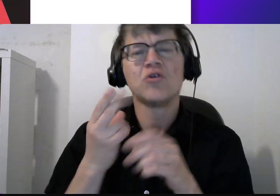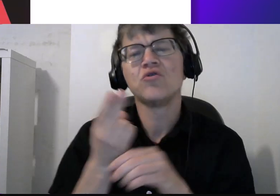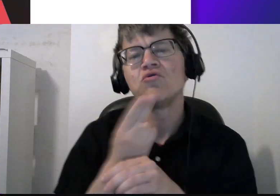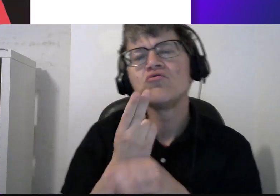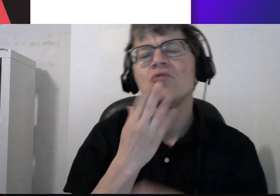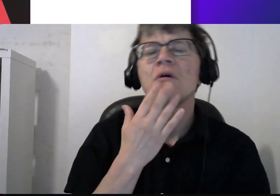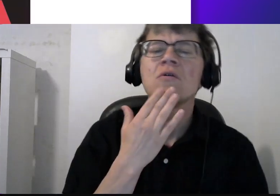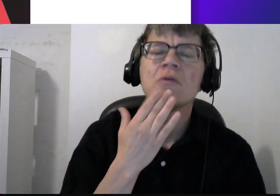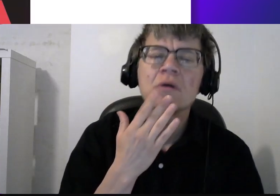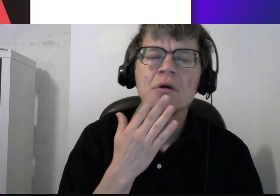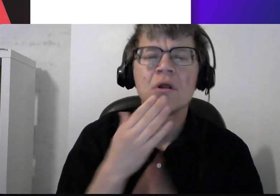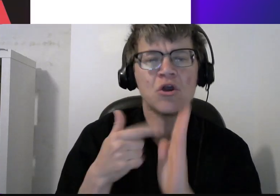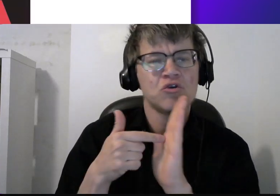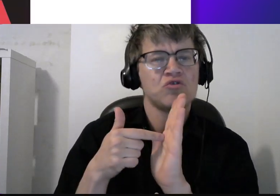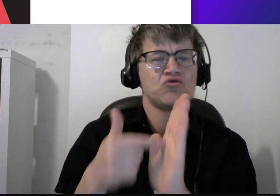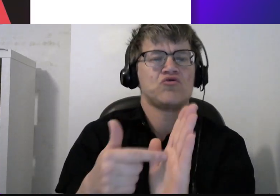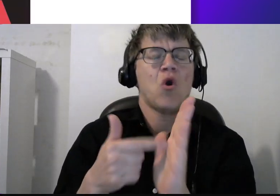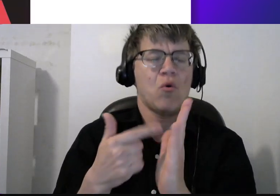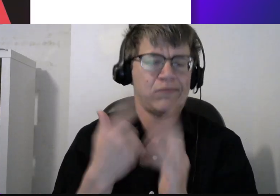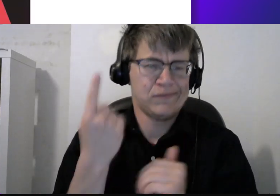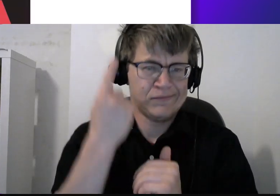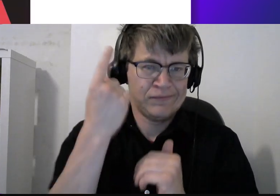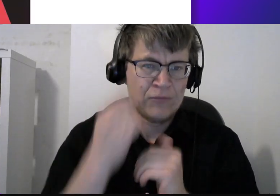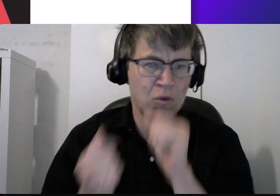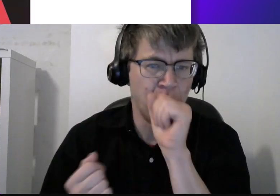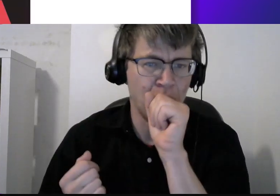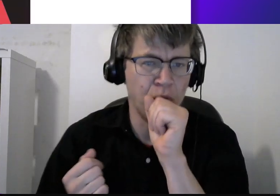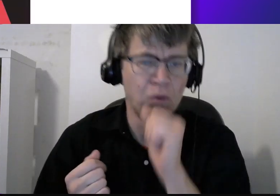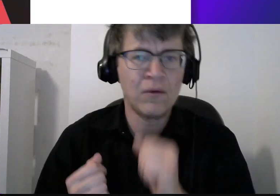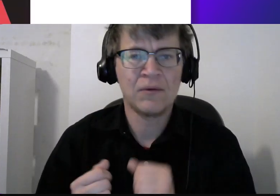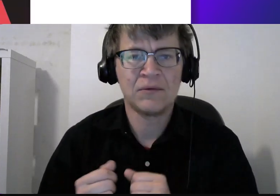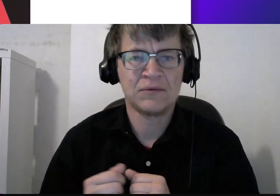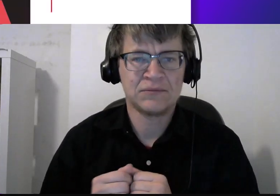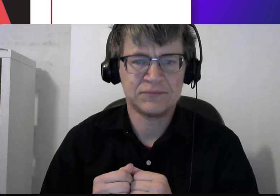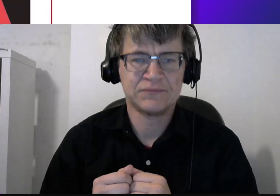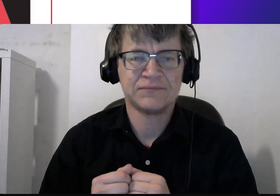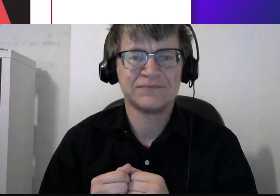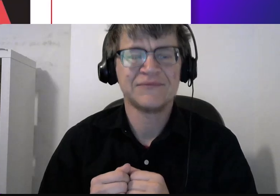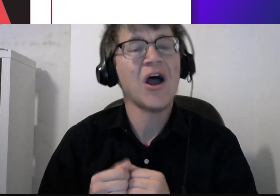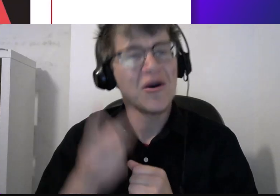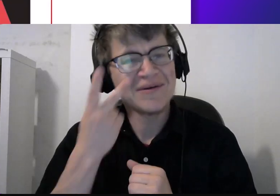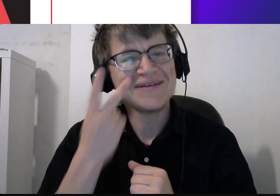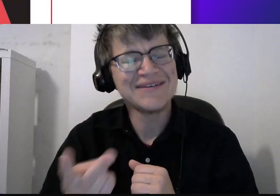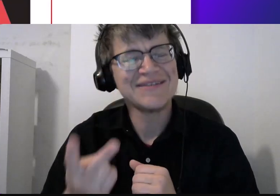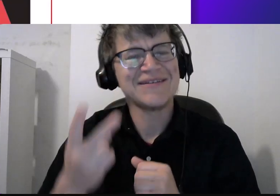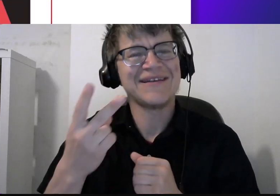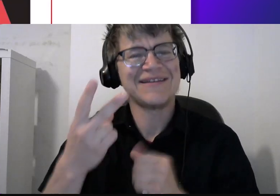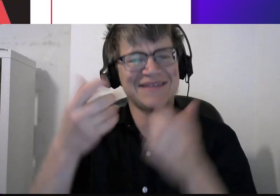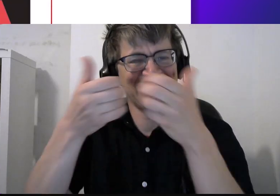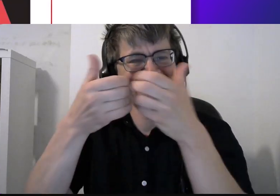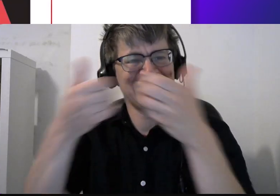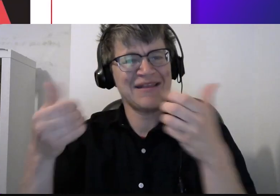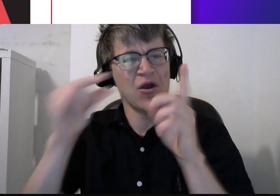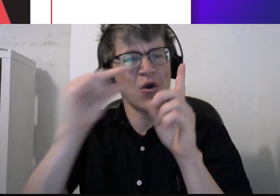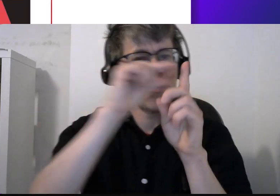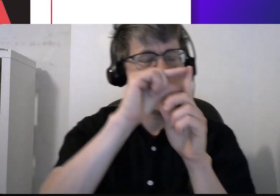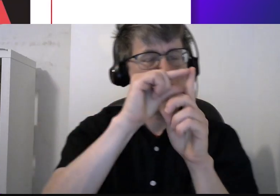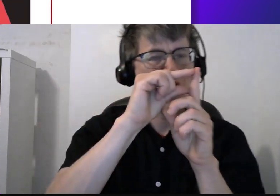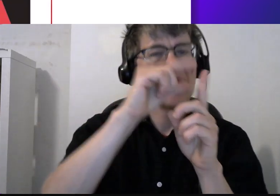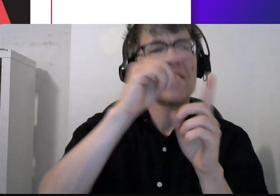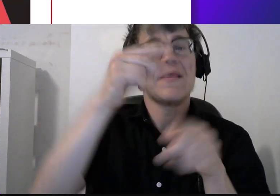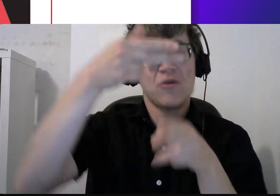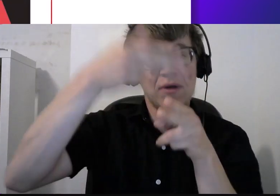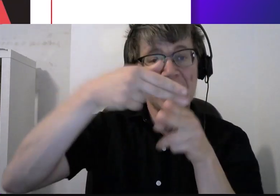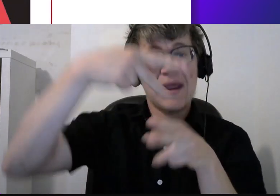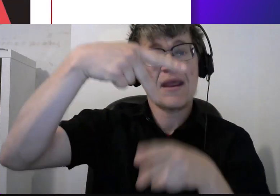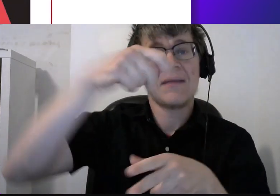to basically show something else. So this is Paula Scher, and then her typography is a separate idea. They're playing with a